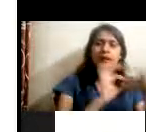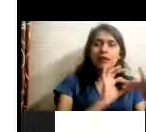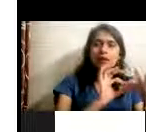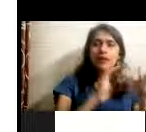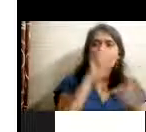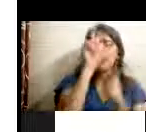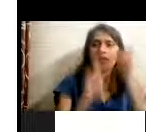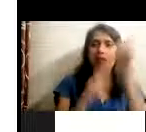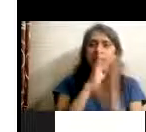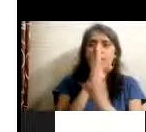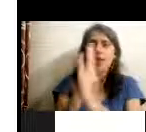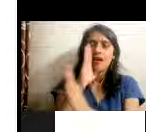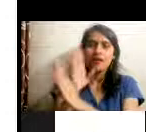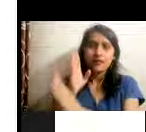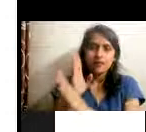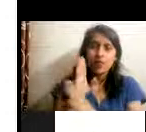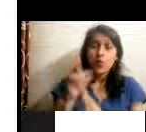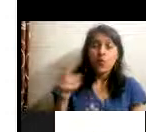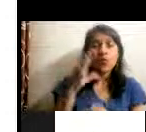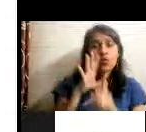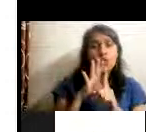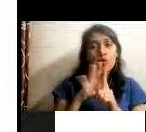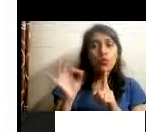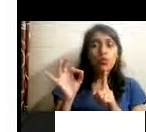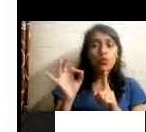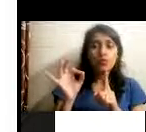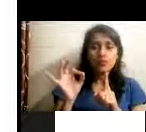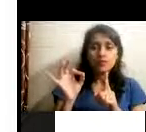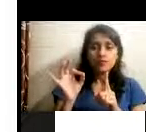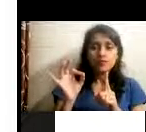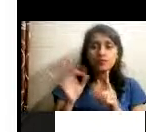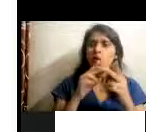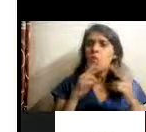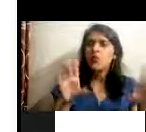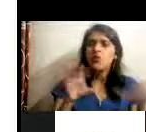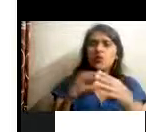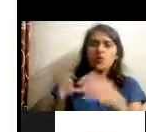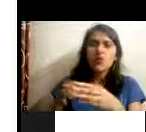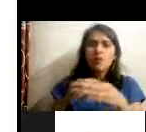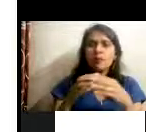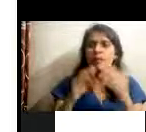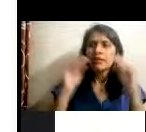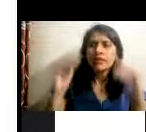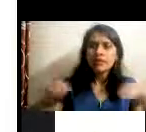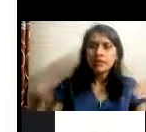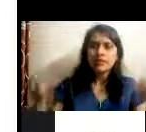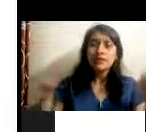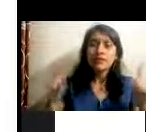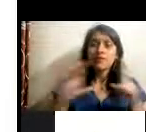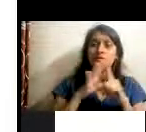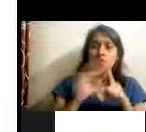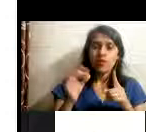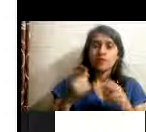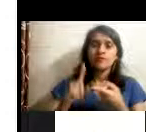all populations. So we have to take into account all the marginalized groups also, wherever that happens.